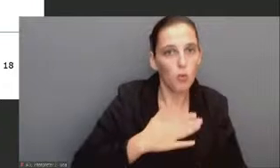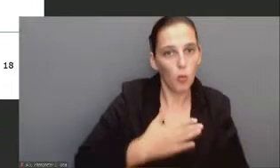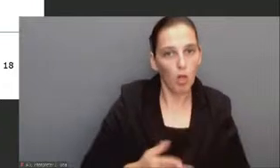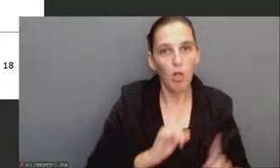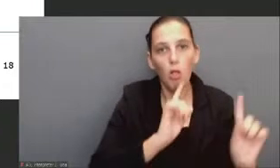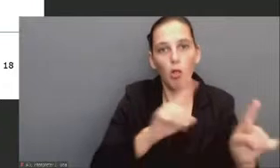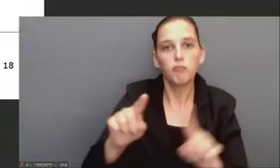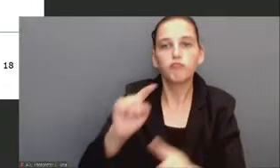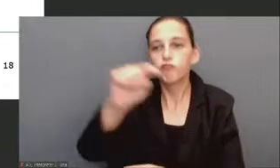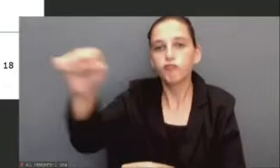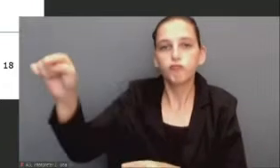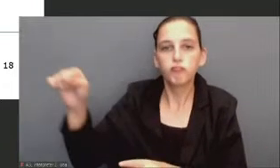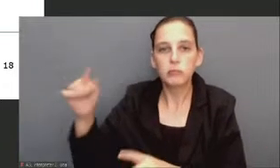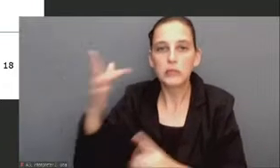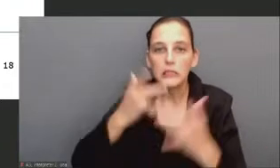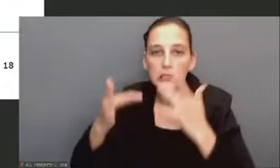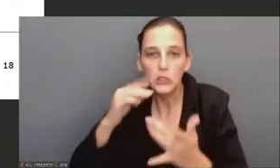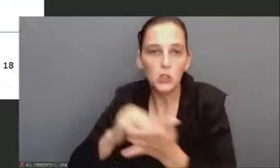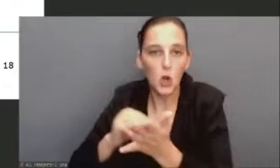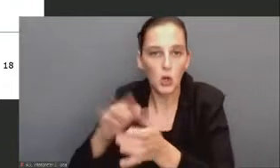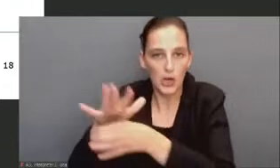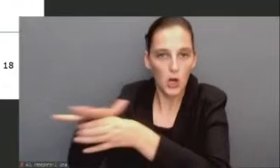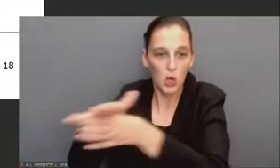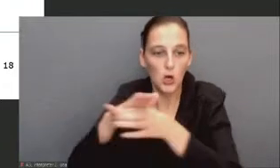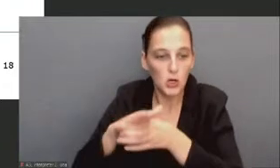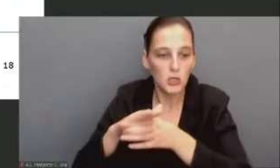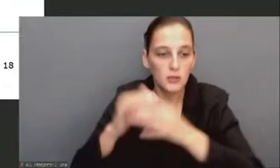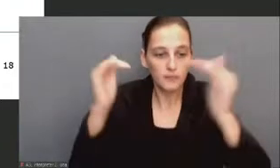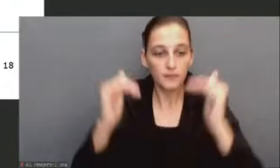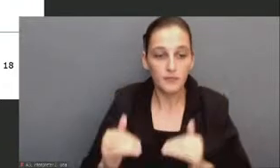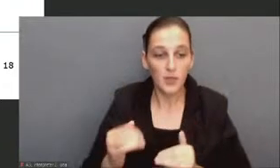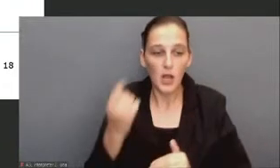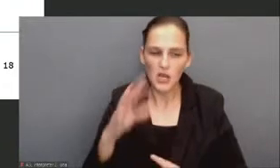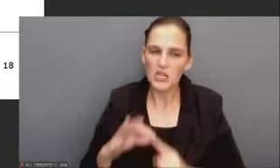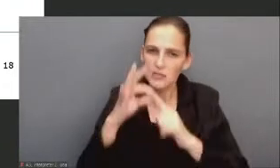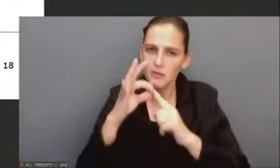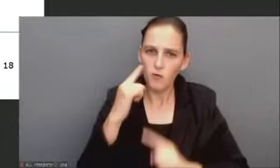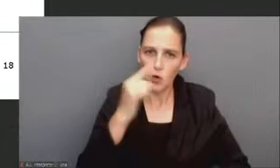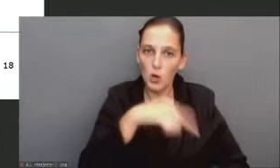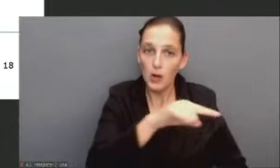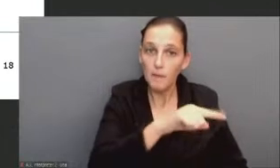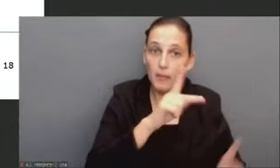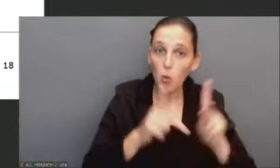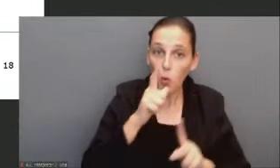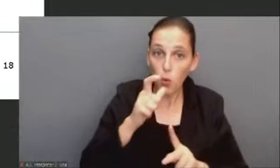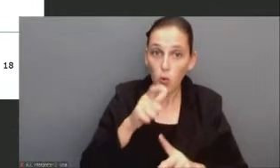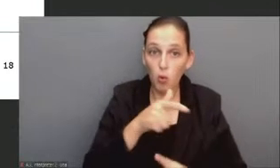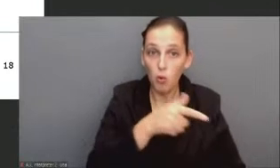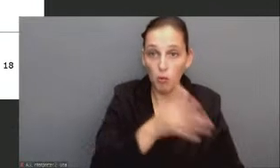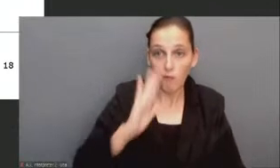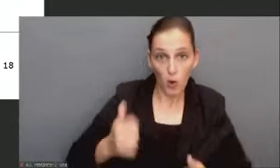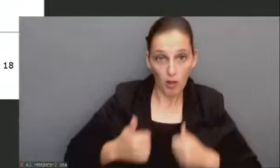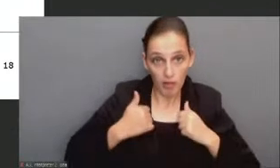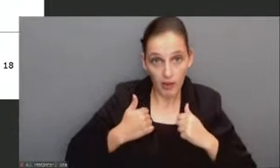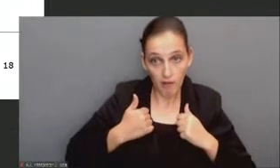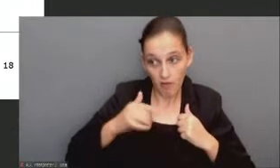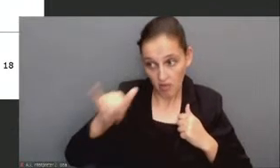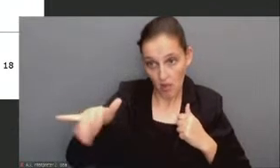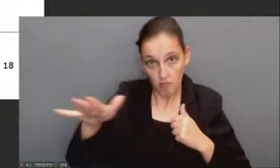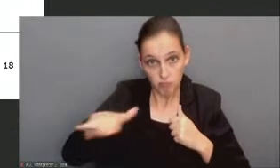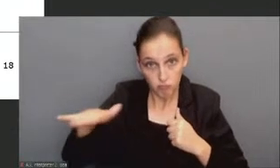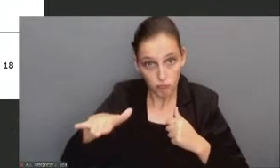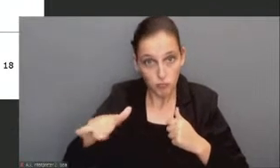special focus should be toward people raised in these communities or others who are committed to long-term solutions in the